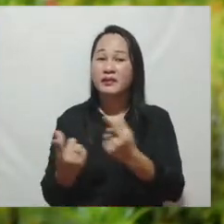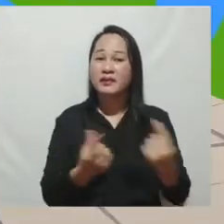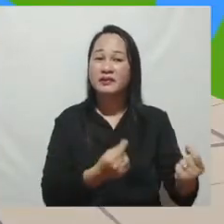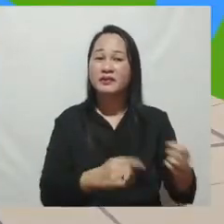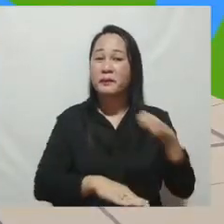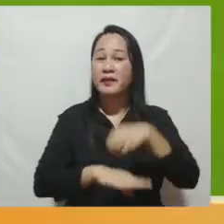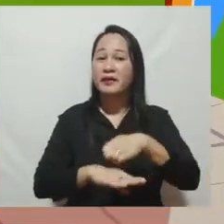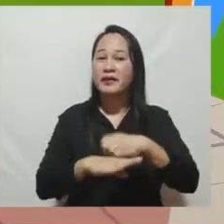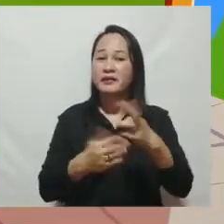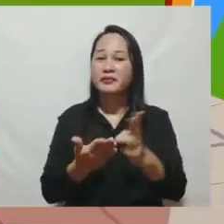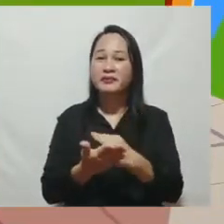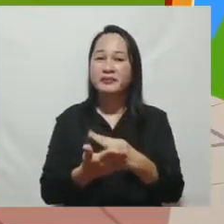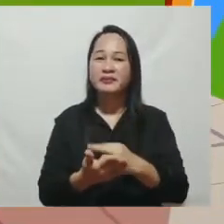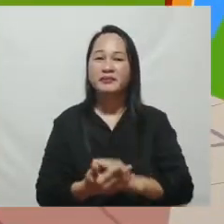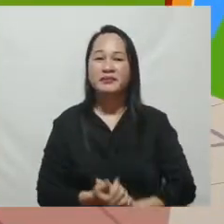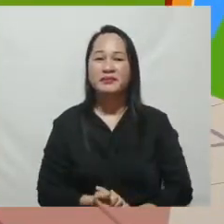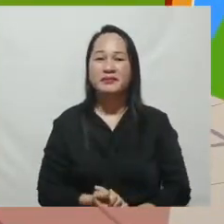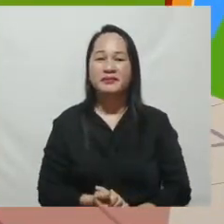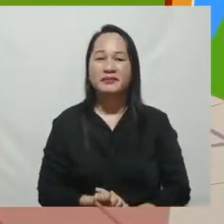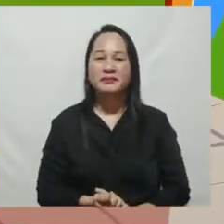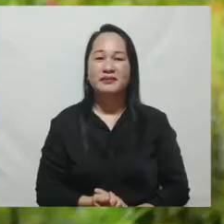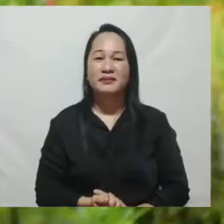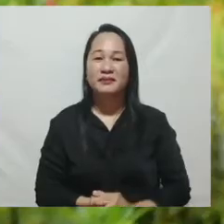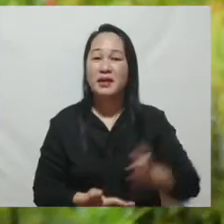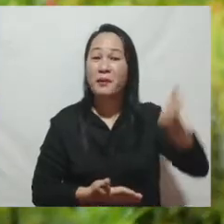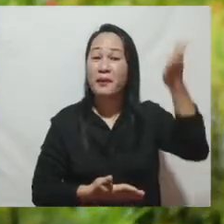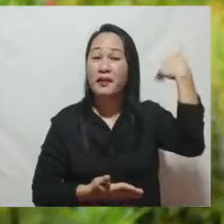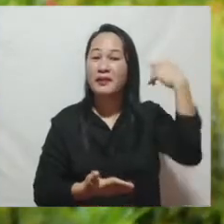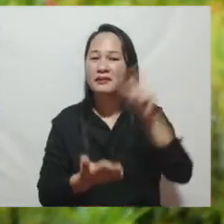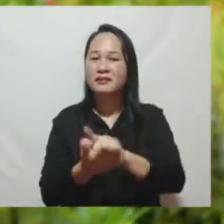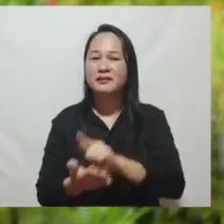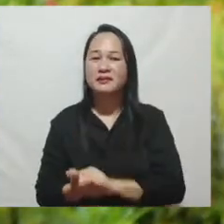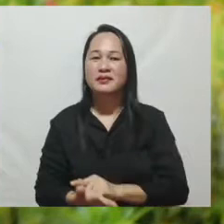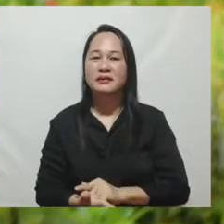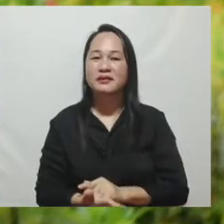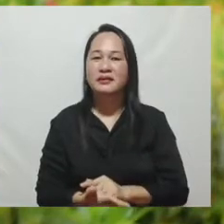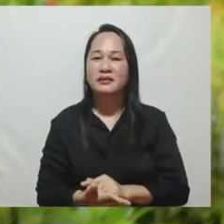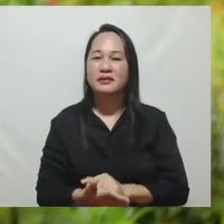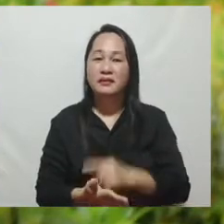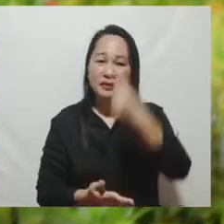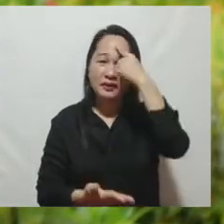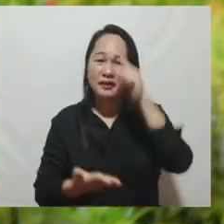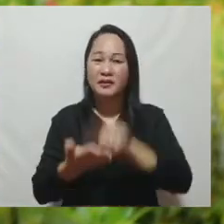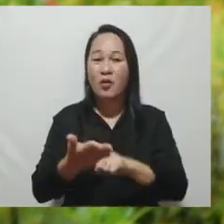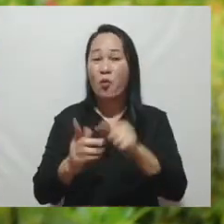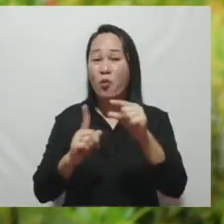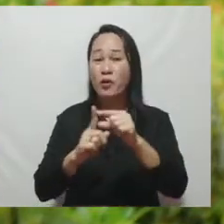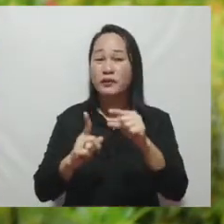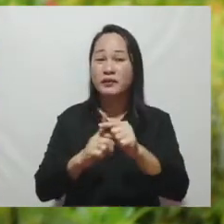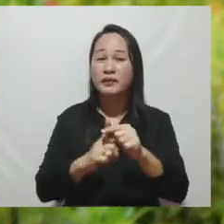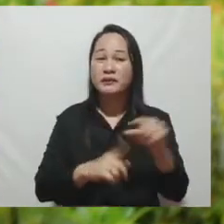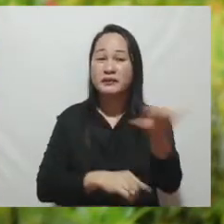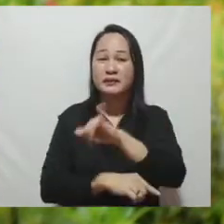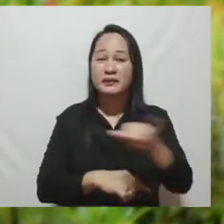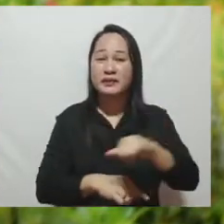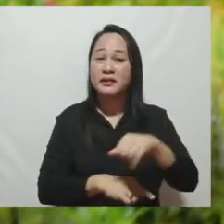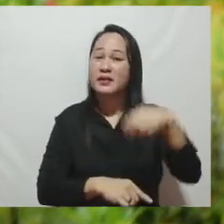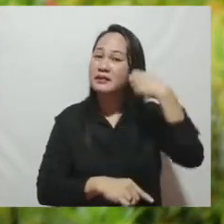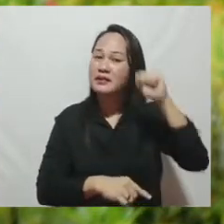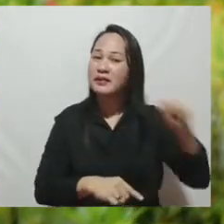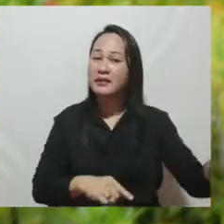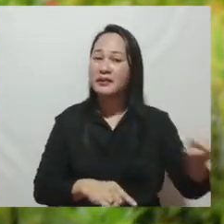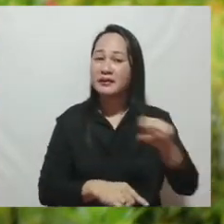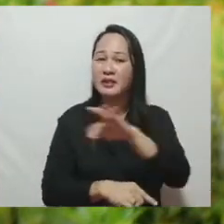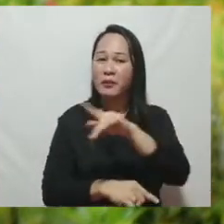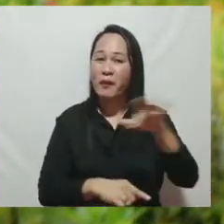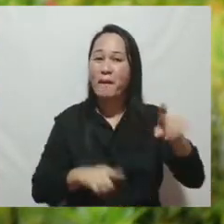do the English recap. In our last episode, we identified words that have the same